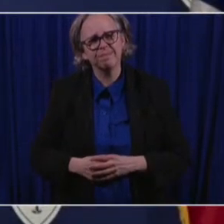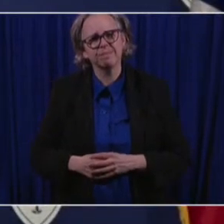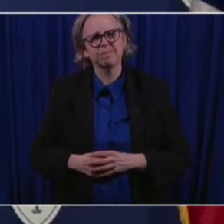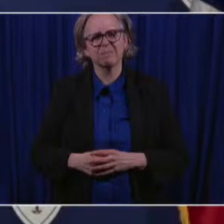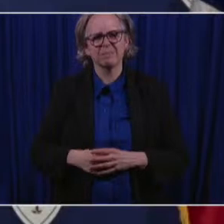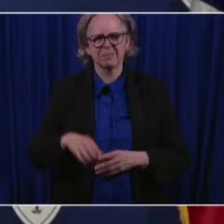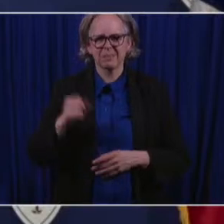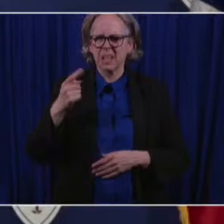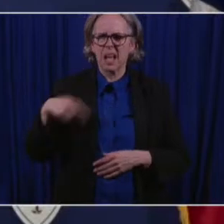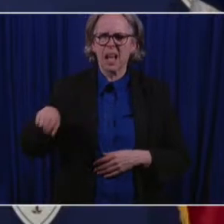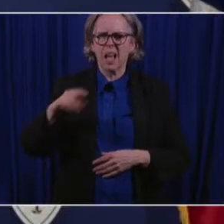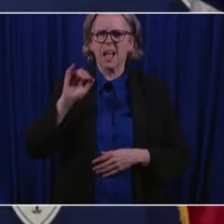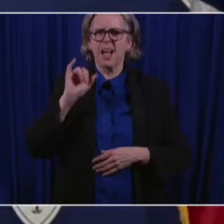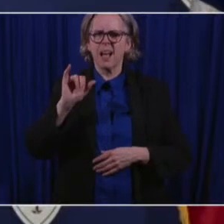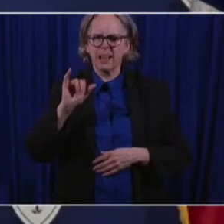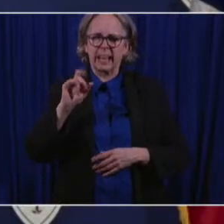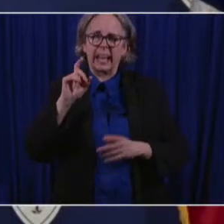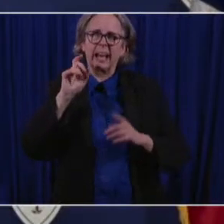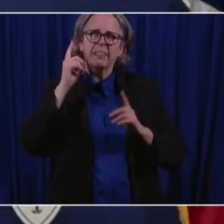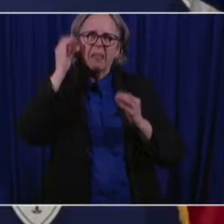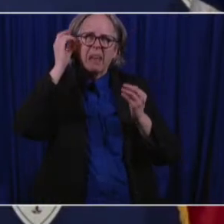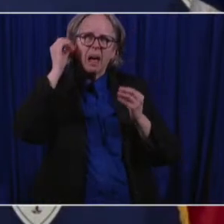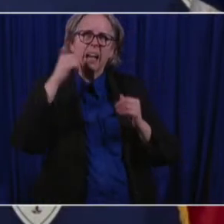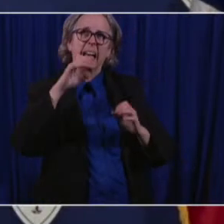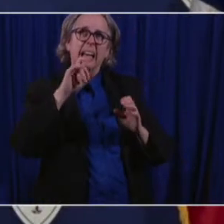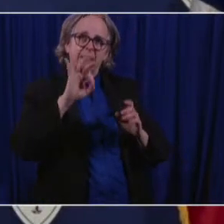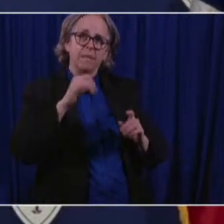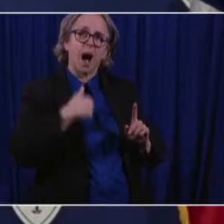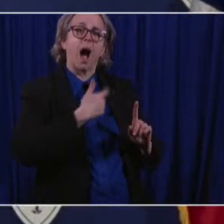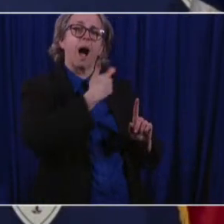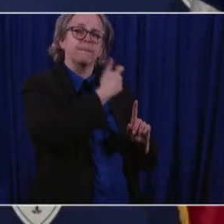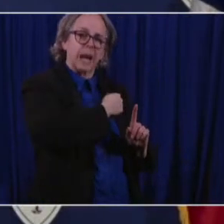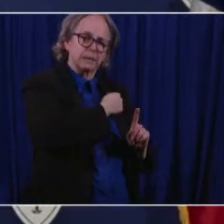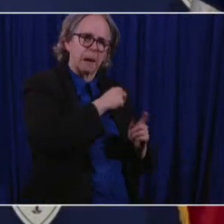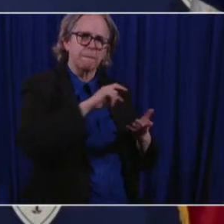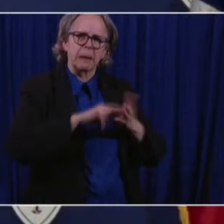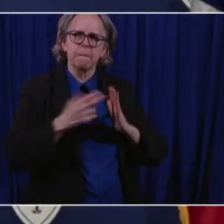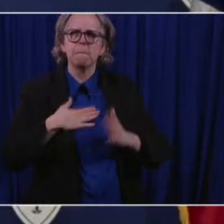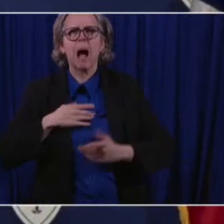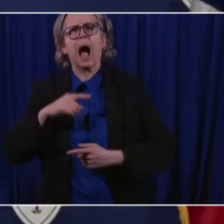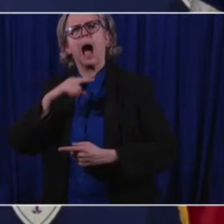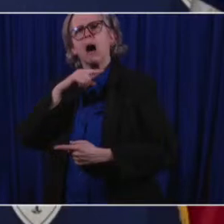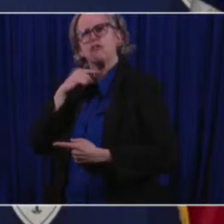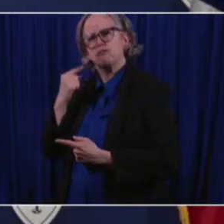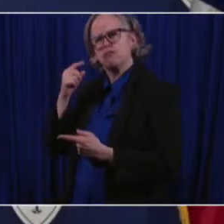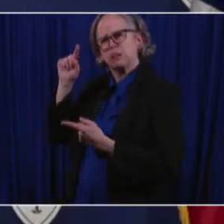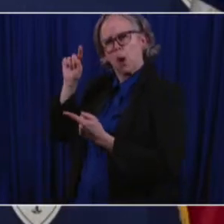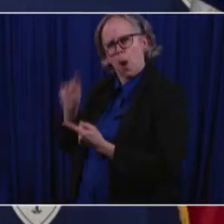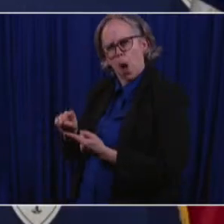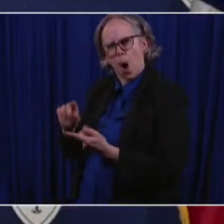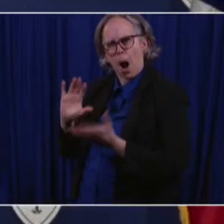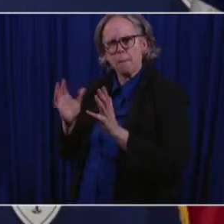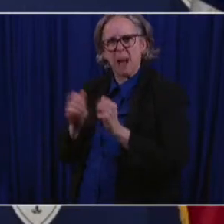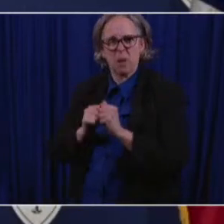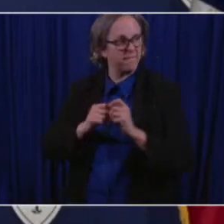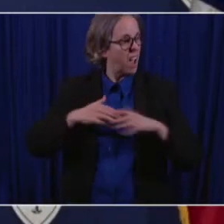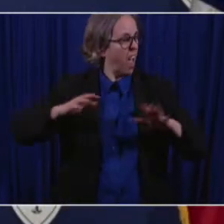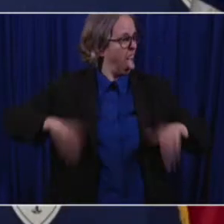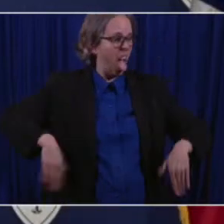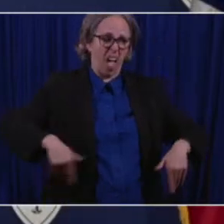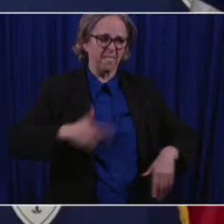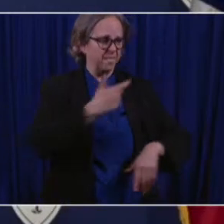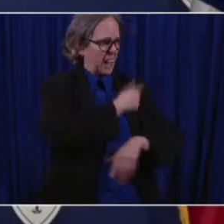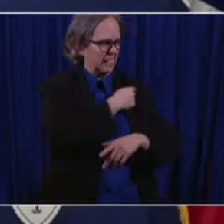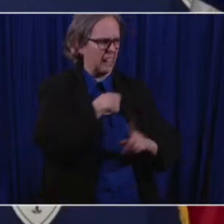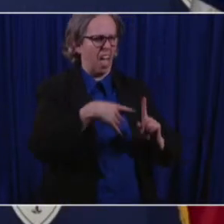this, compare whatever the risk is versus what the risk is of not being vaccinated and